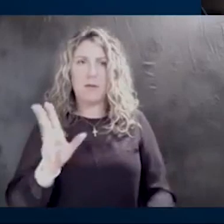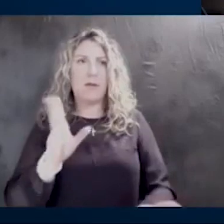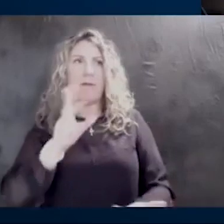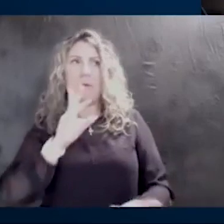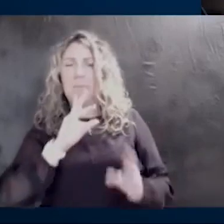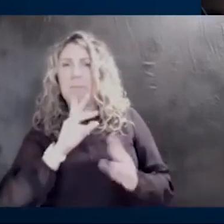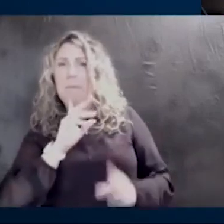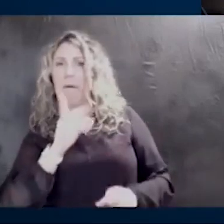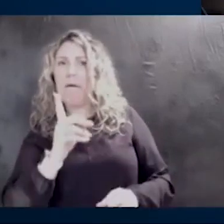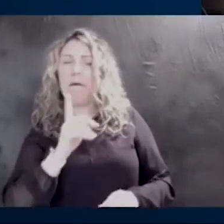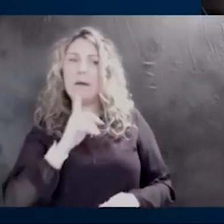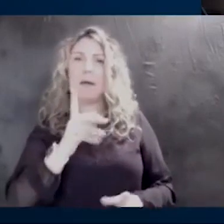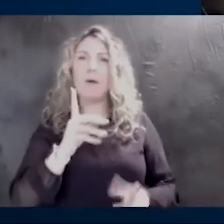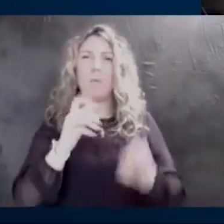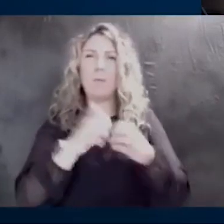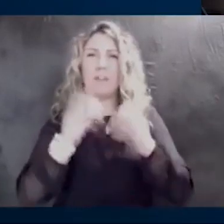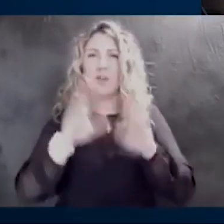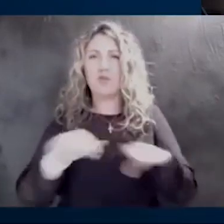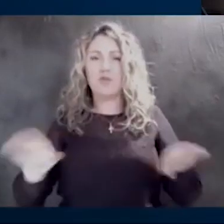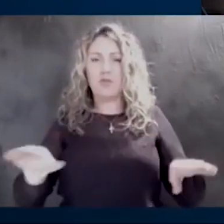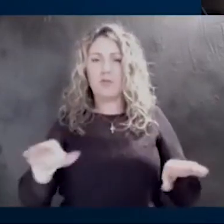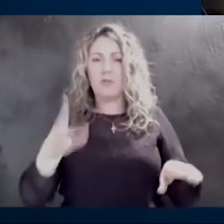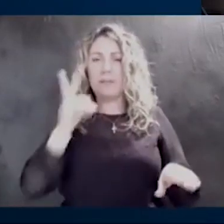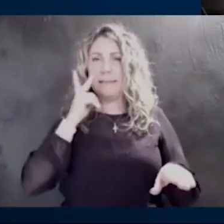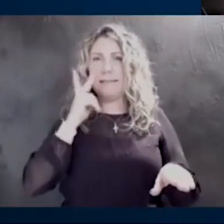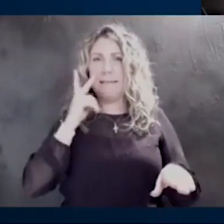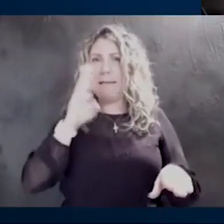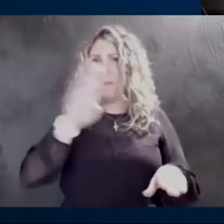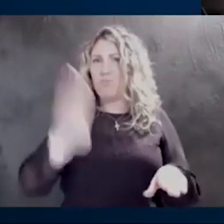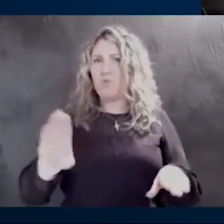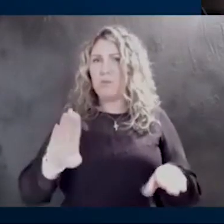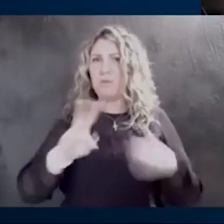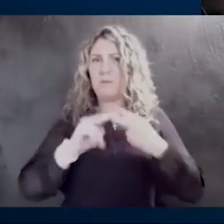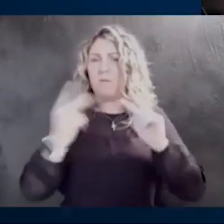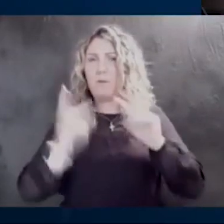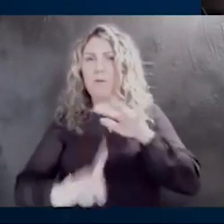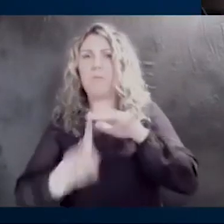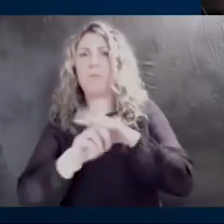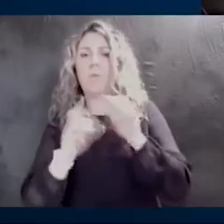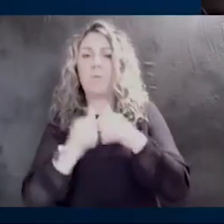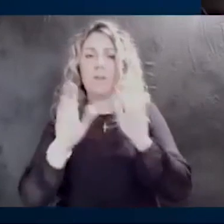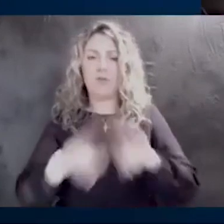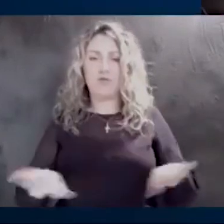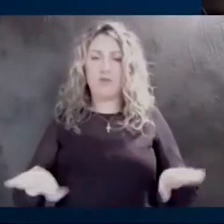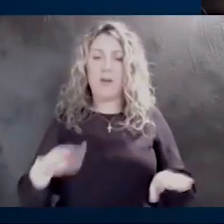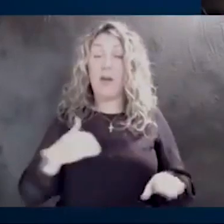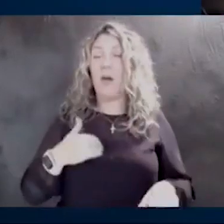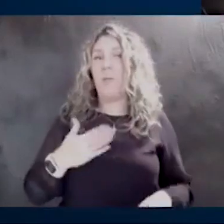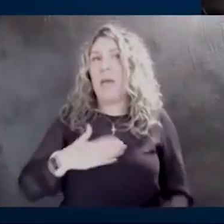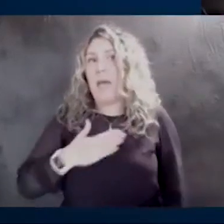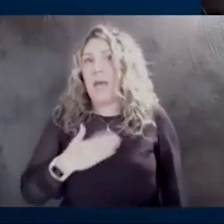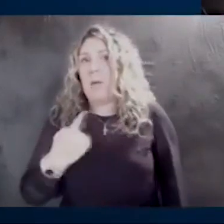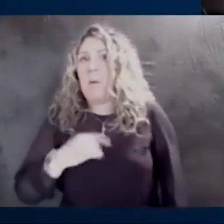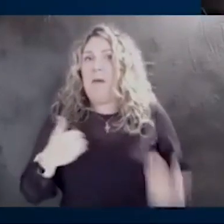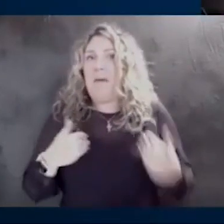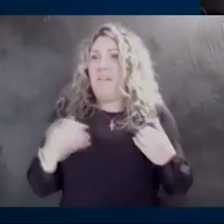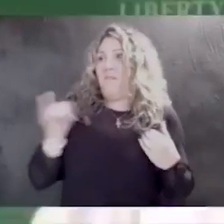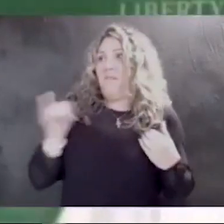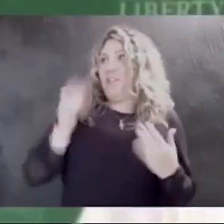children. What do you think, Raghu Adiga? I'm so glad we have an infectious disease doctor on that right now.